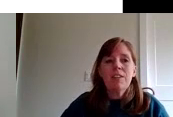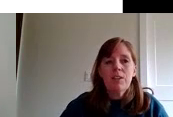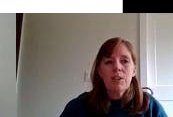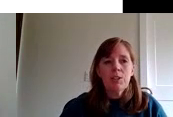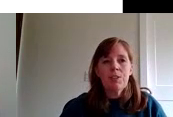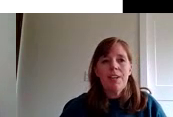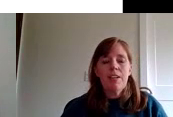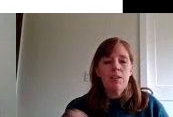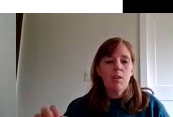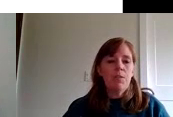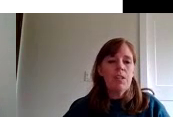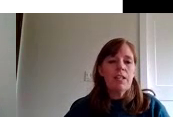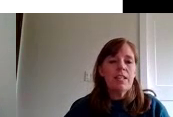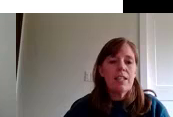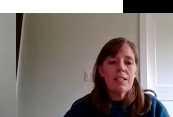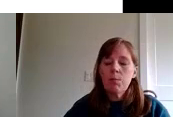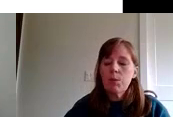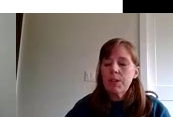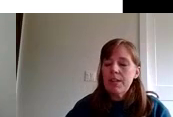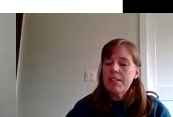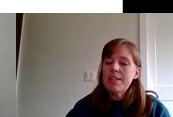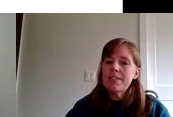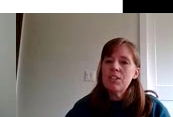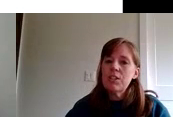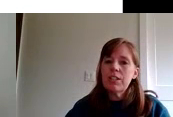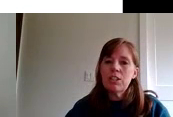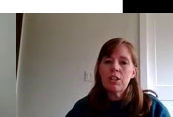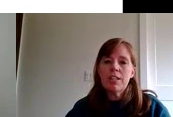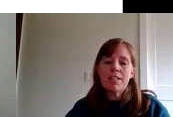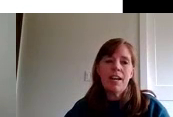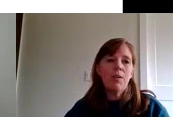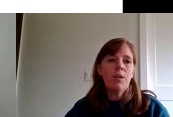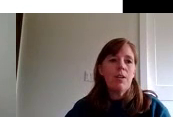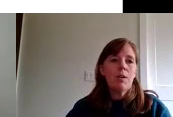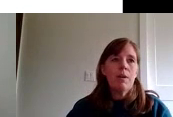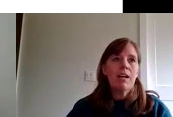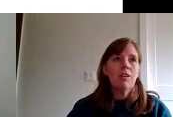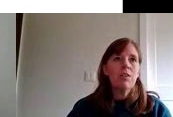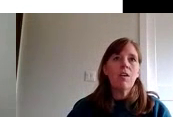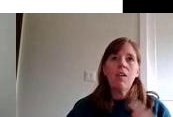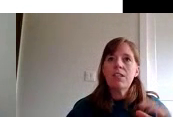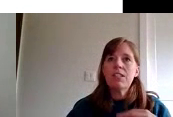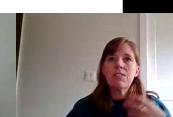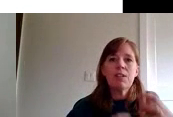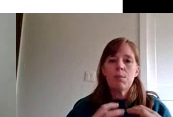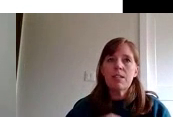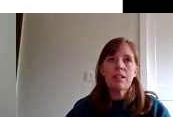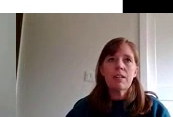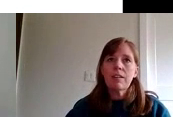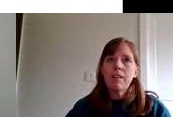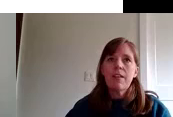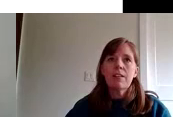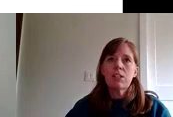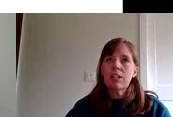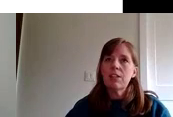All right, great. Hopefully you guys had some great ideas that you got to jot down about all these different amazing